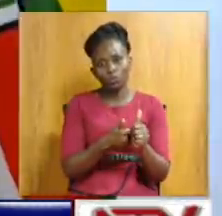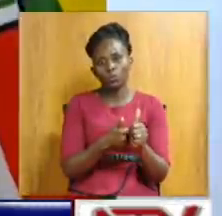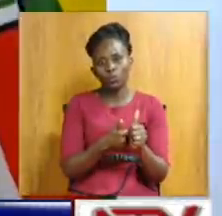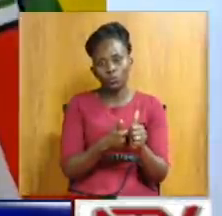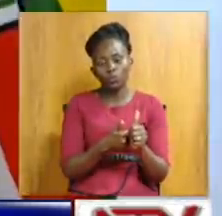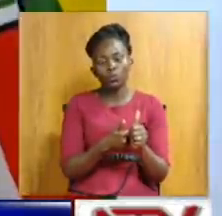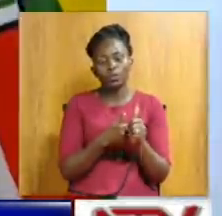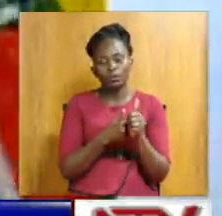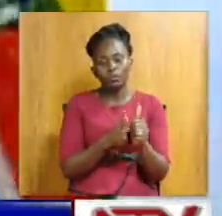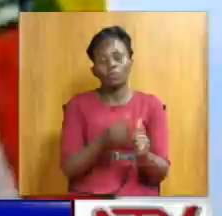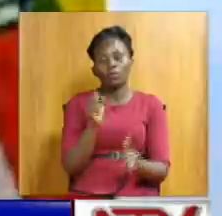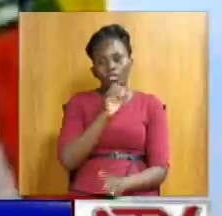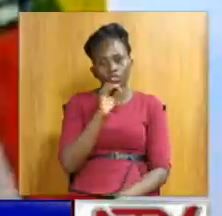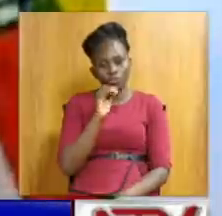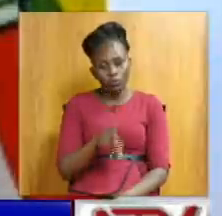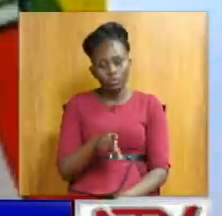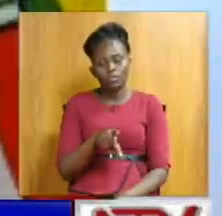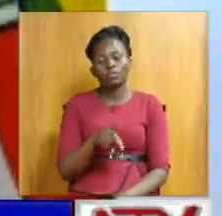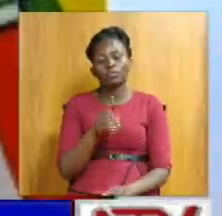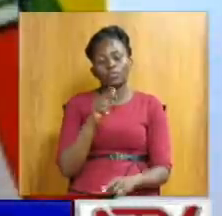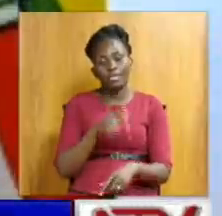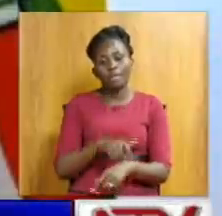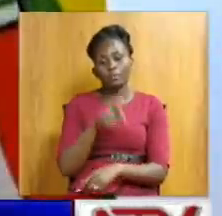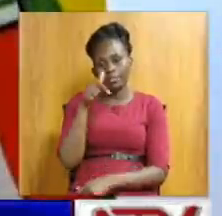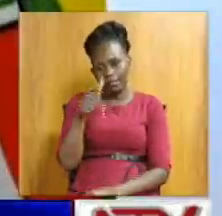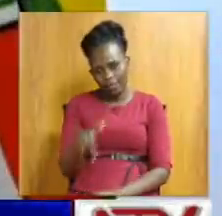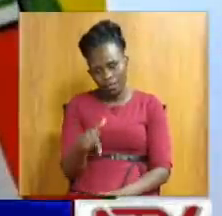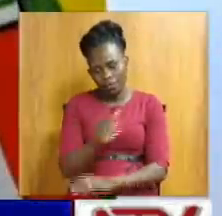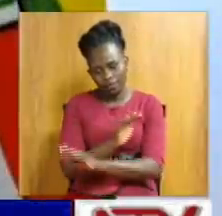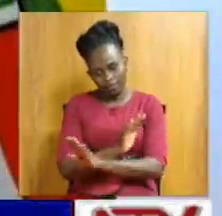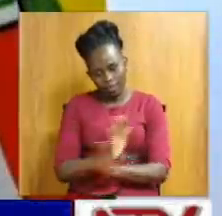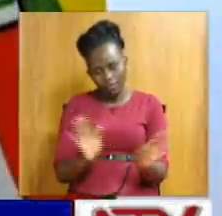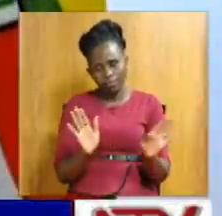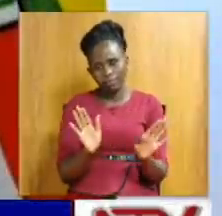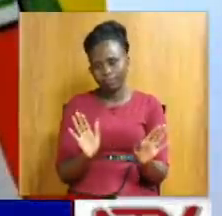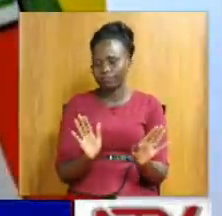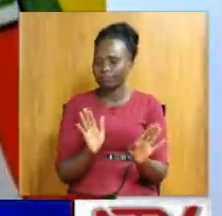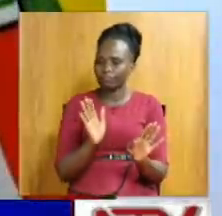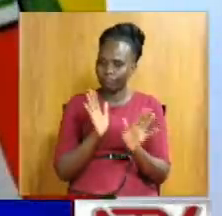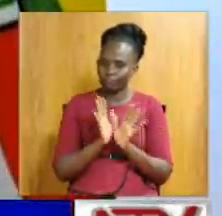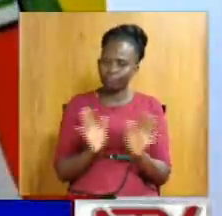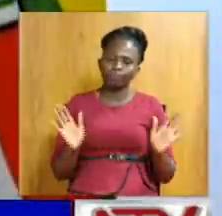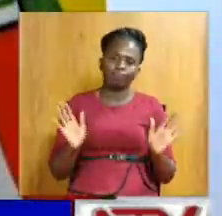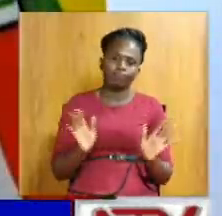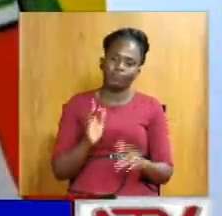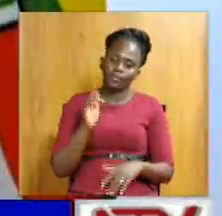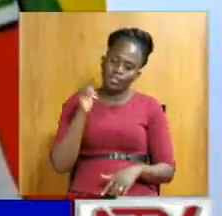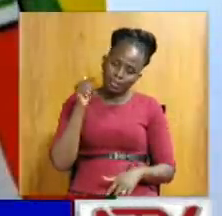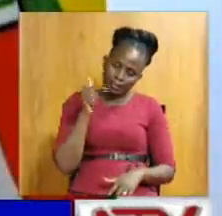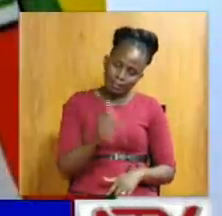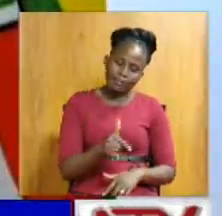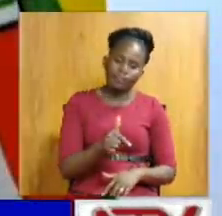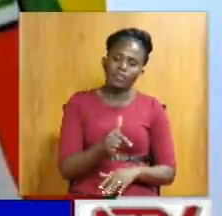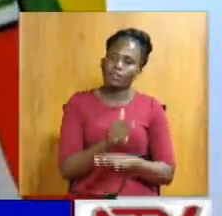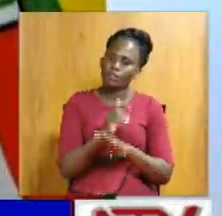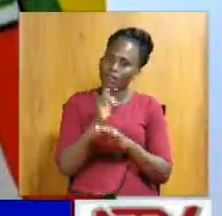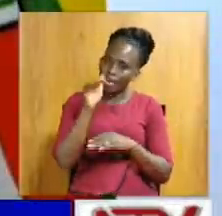hours of 1900 hours, that is 7 o'clock to 530 hours.